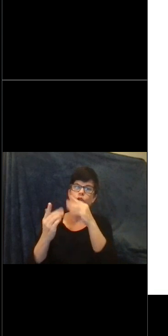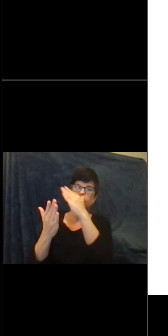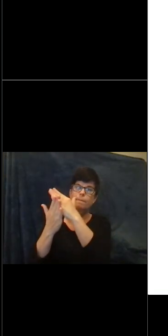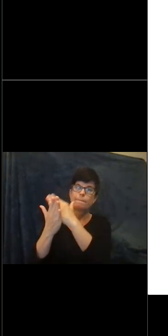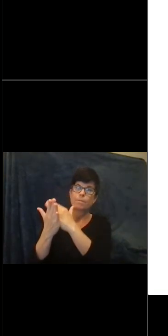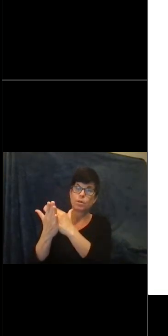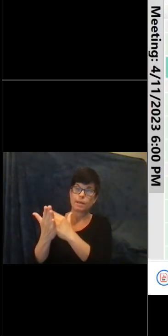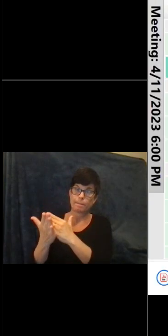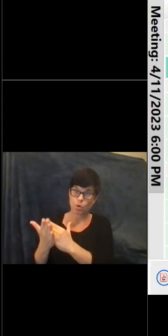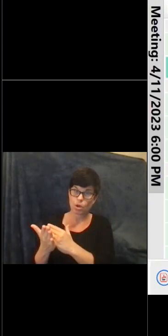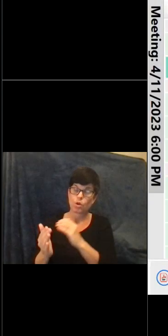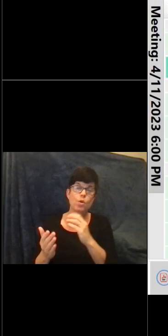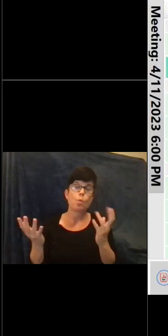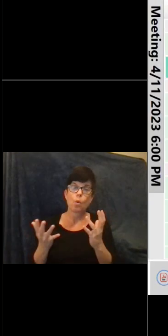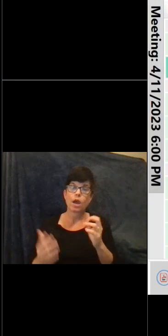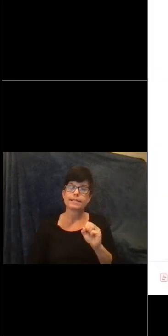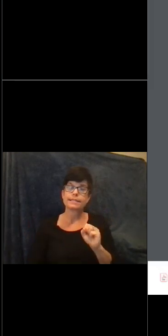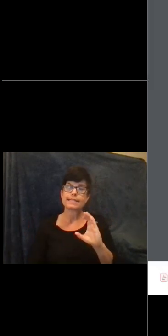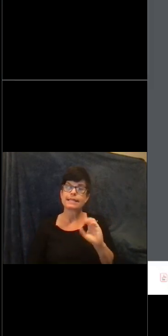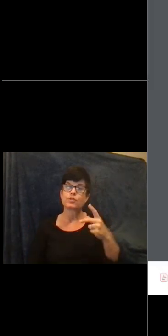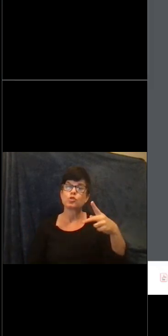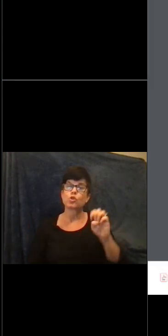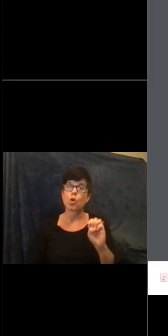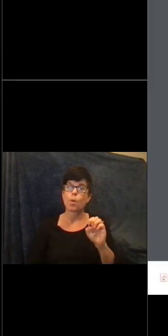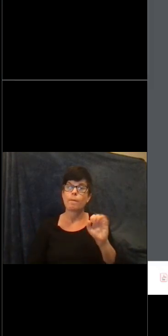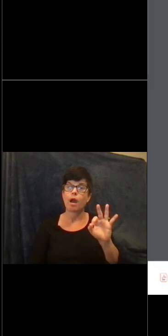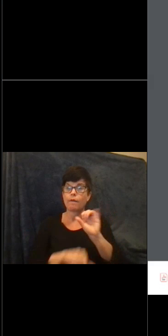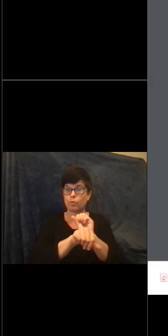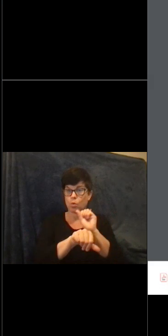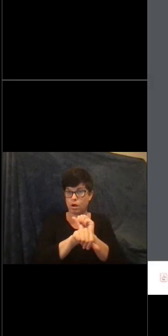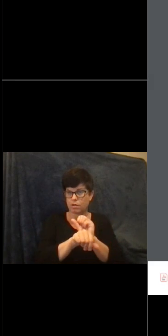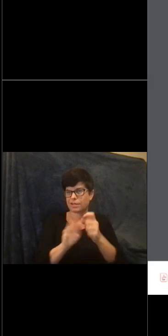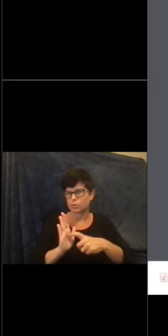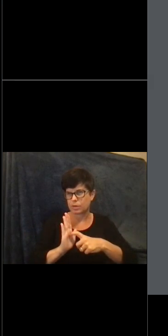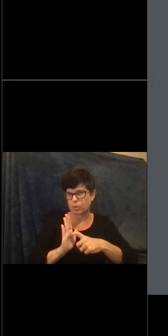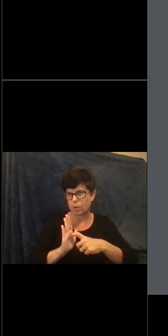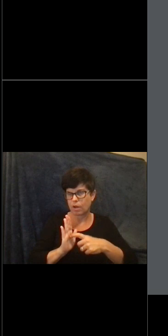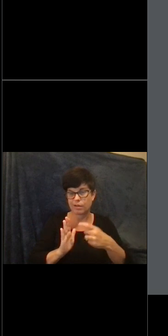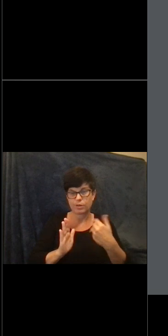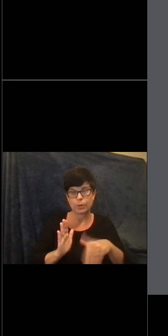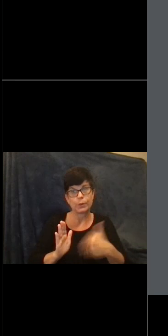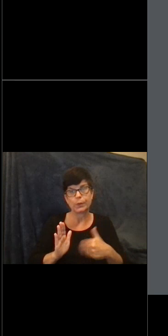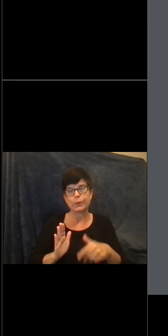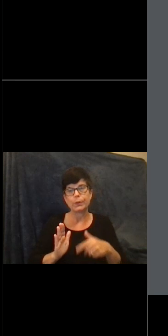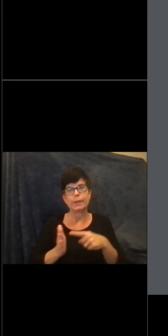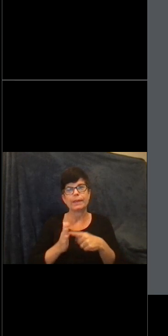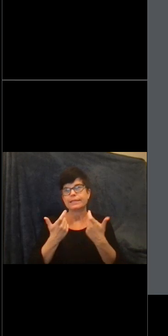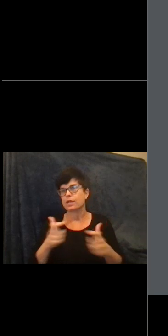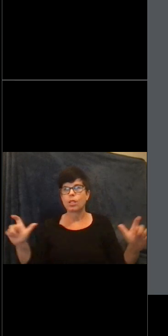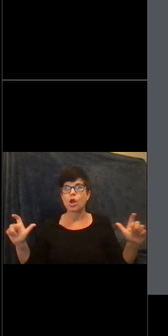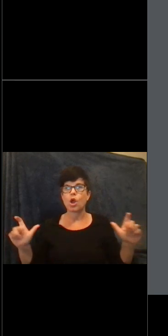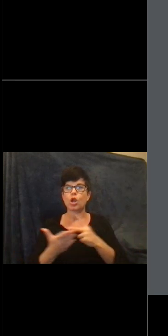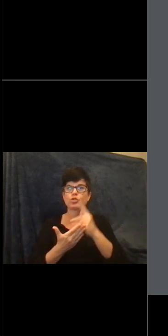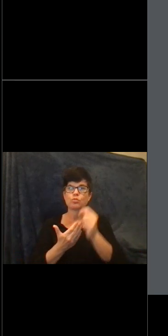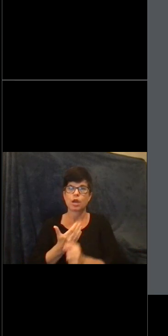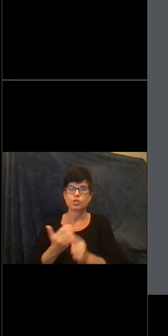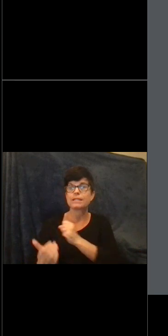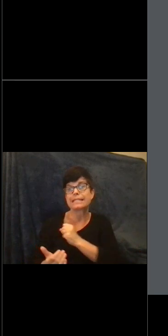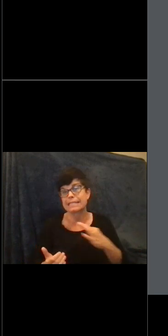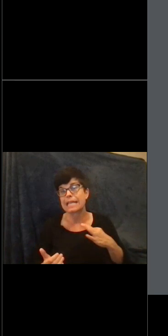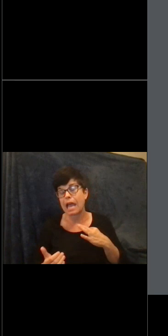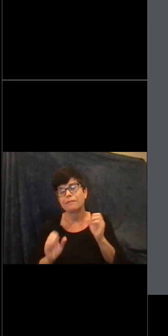are the scope of work that will be required. Obviously, you know, this is a large project. Staff can certainly do it, but it will take us a longer